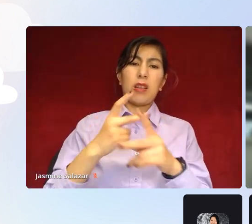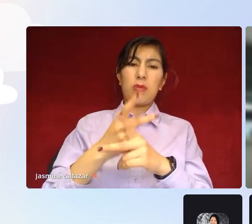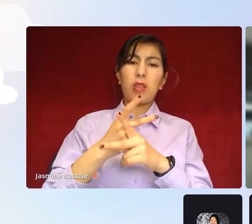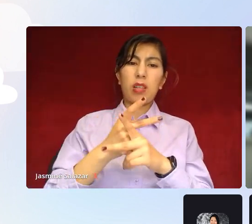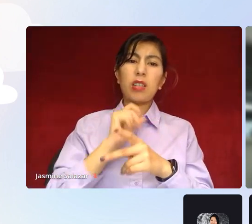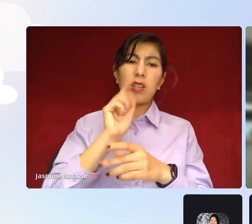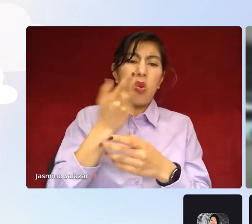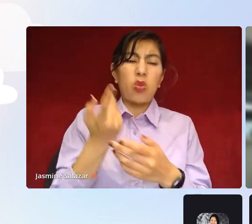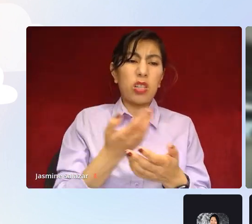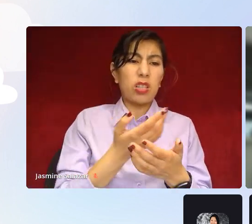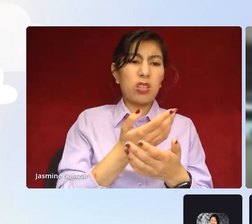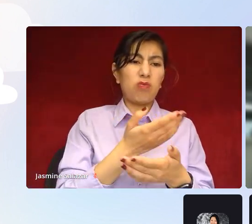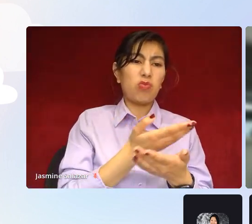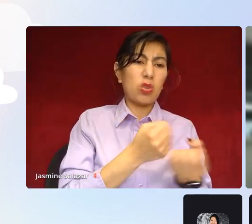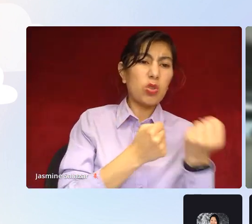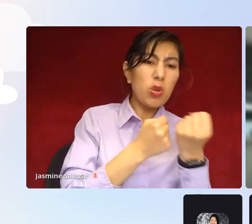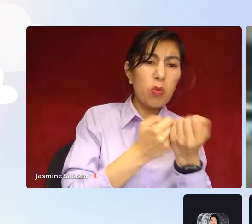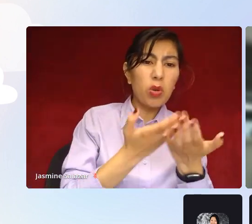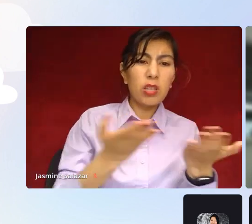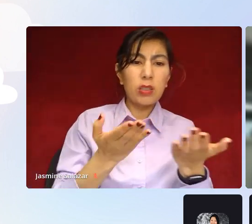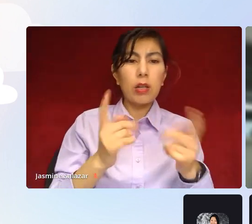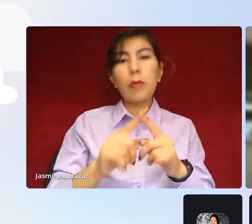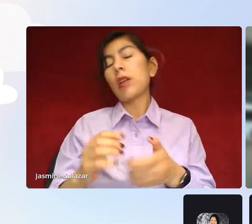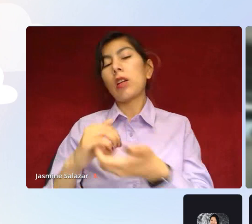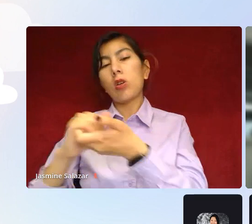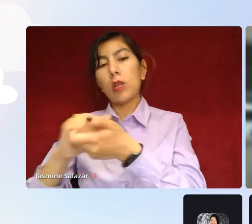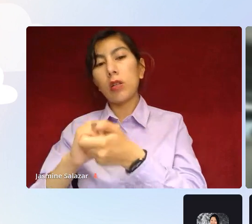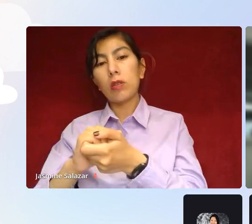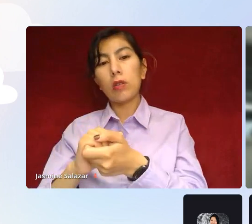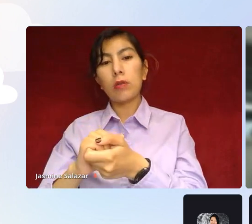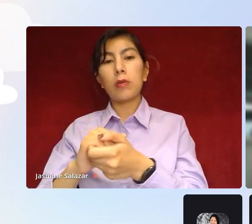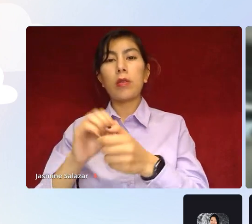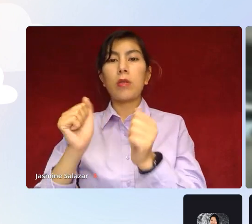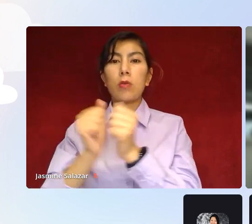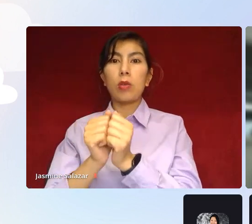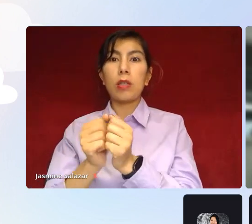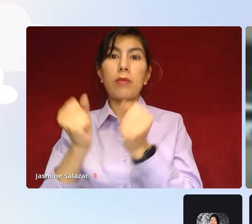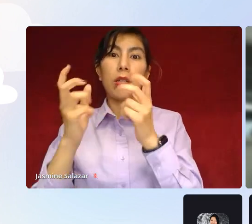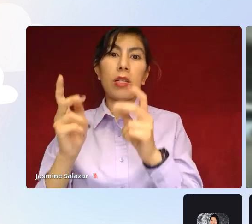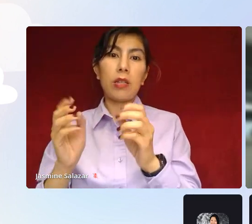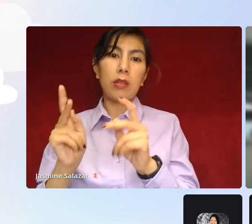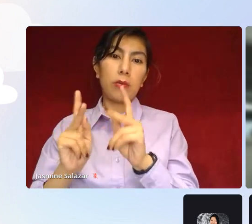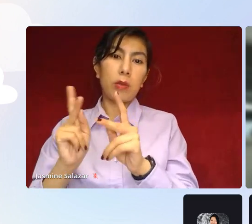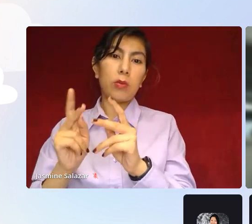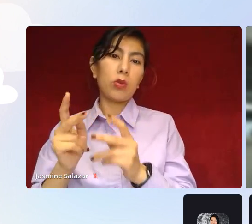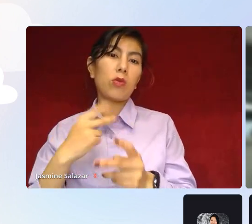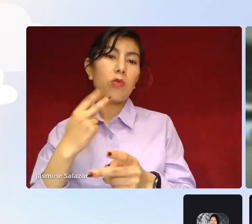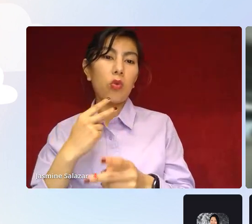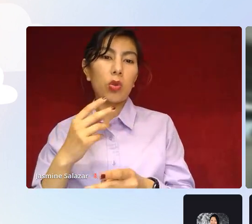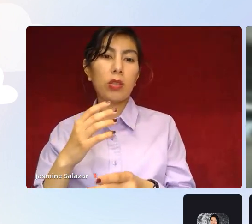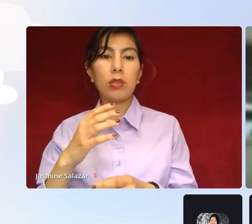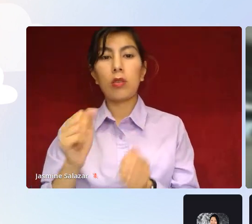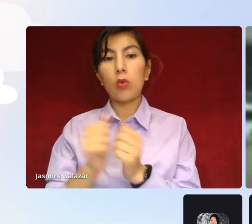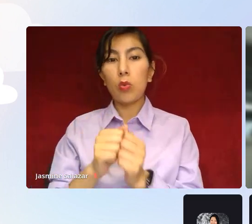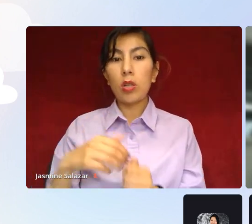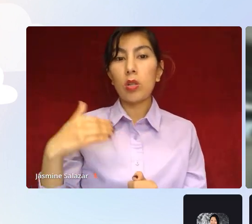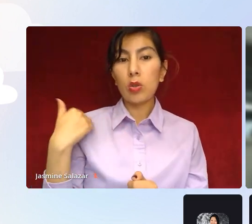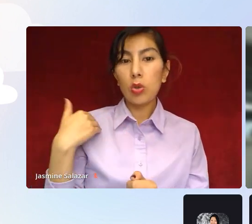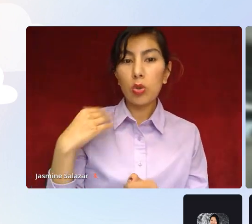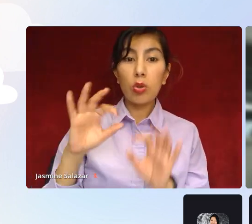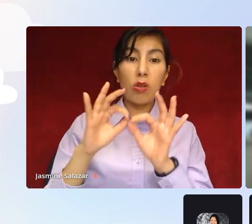supports, but it's the collaborative approach that involves many different voices and interest groups, including youth,